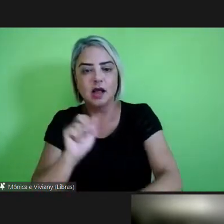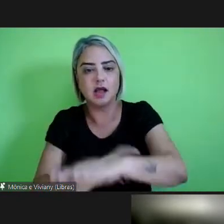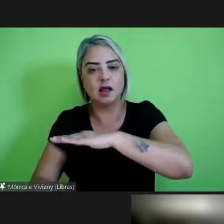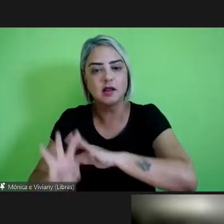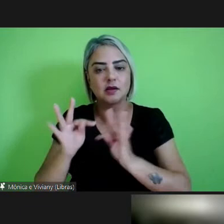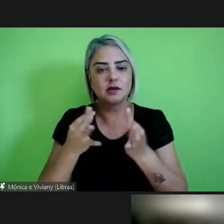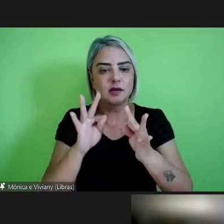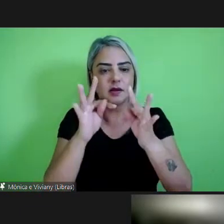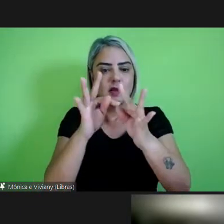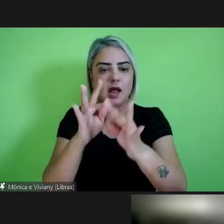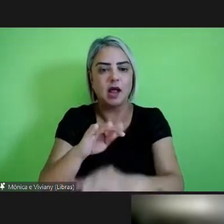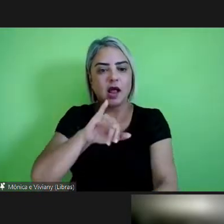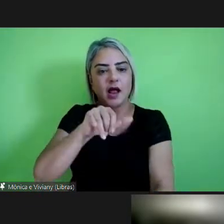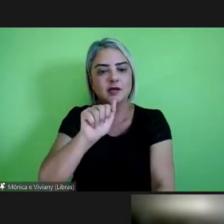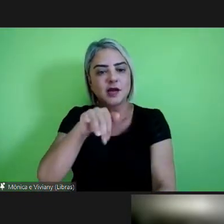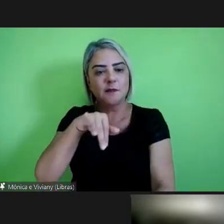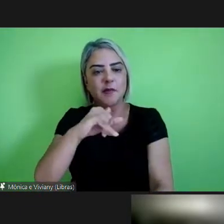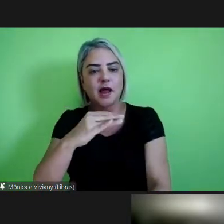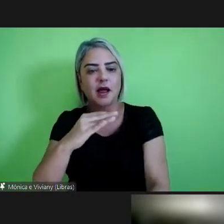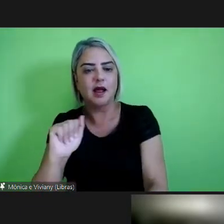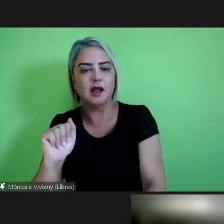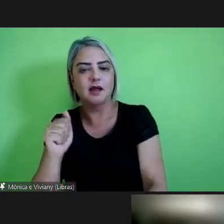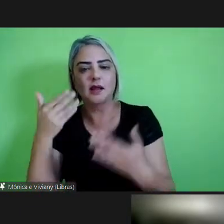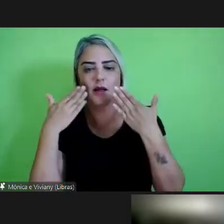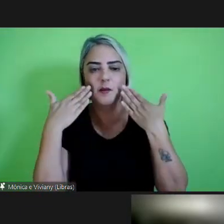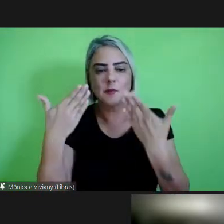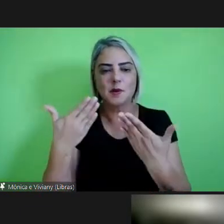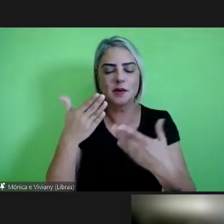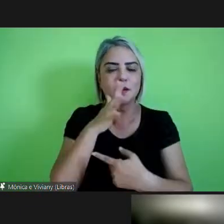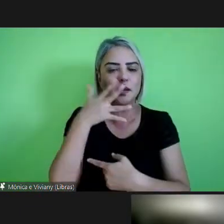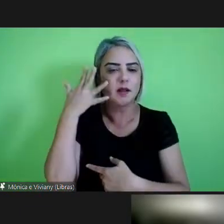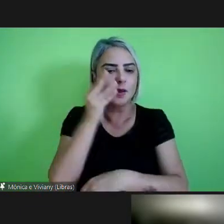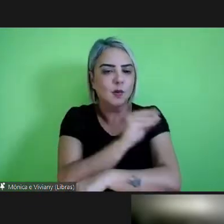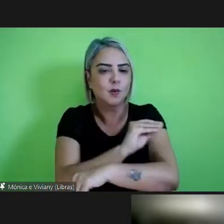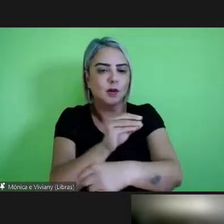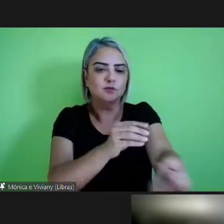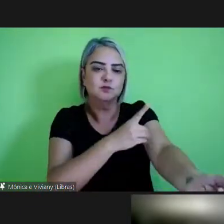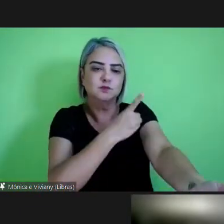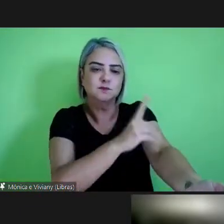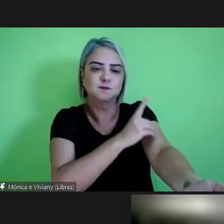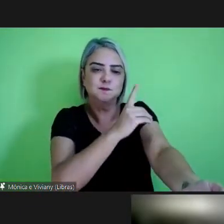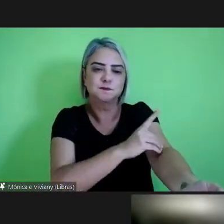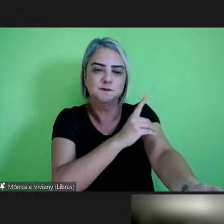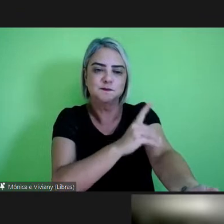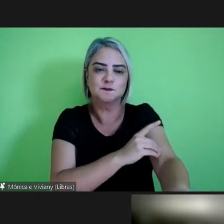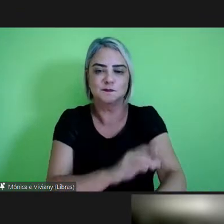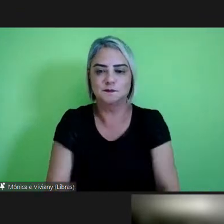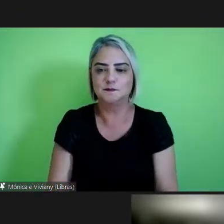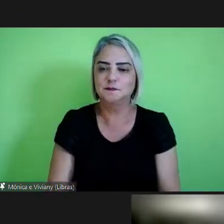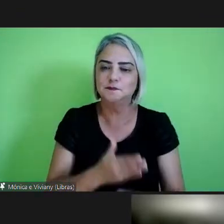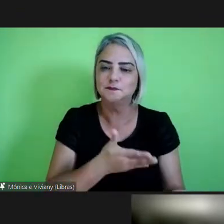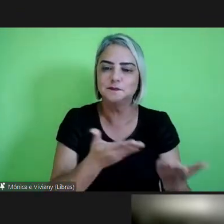and Tobago, and is Jamaica that will do its presentation about the care in diabetes.